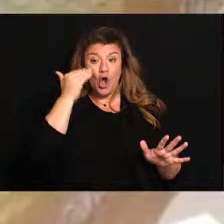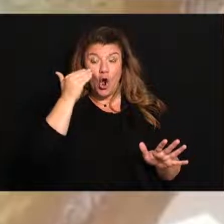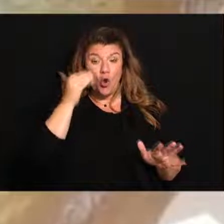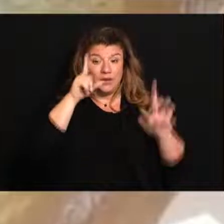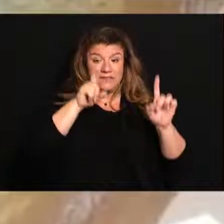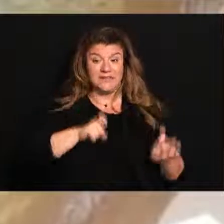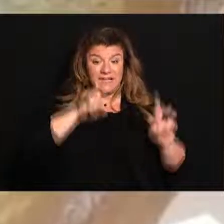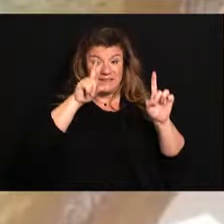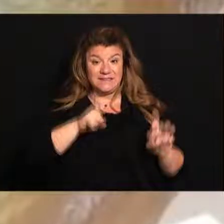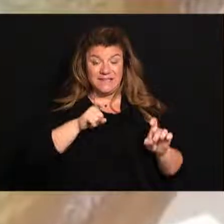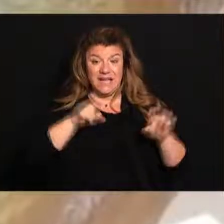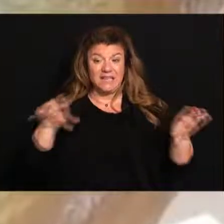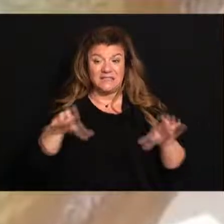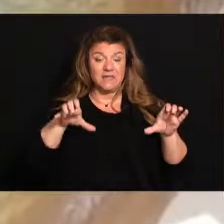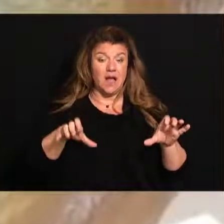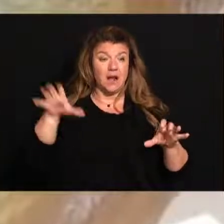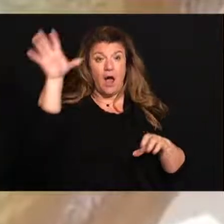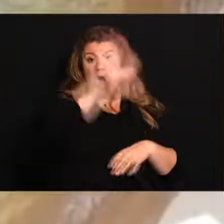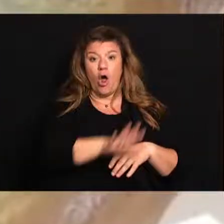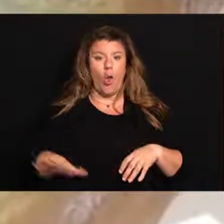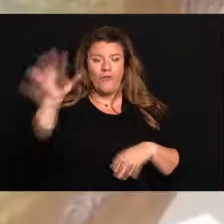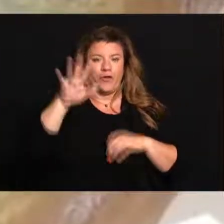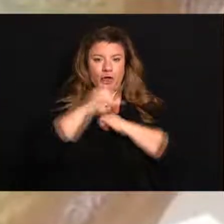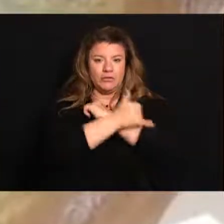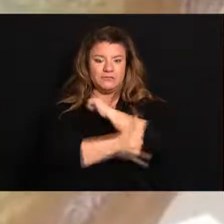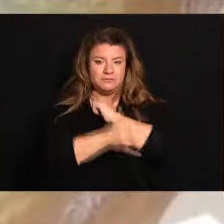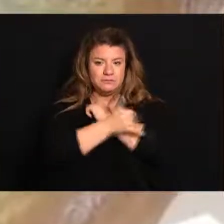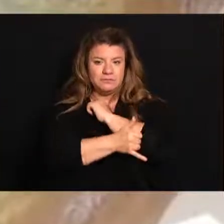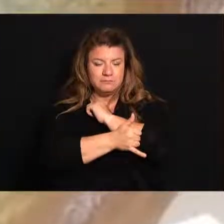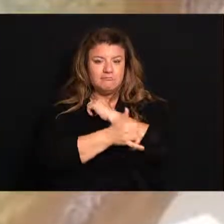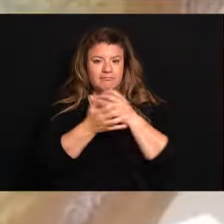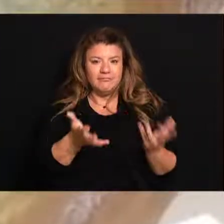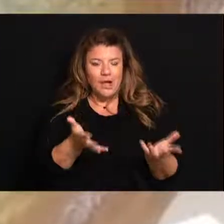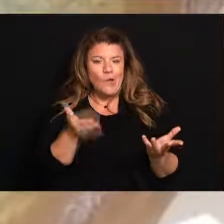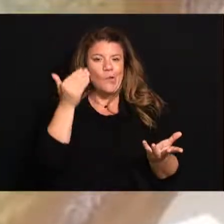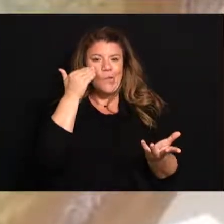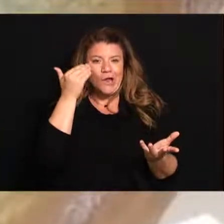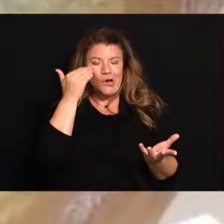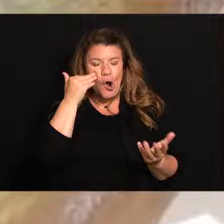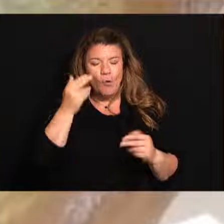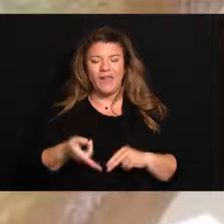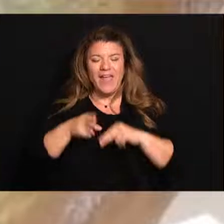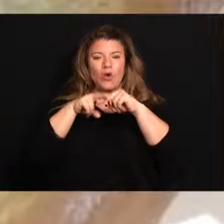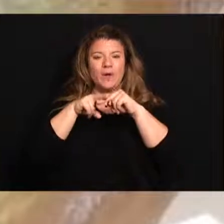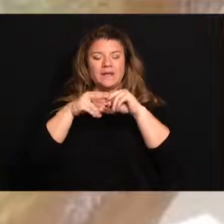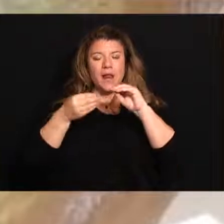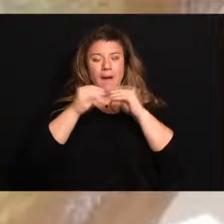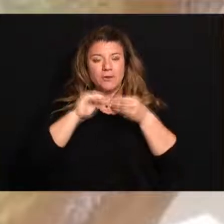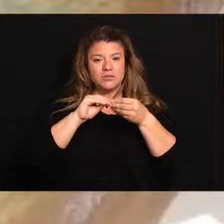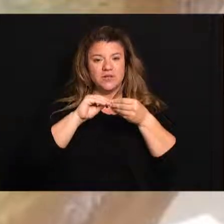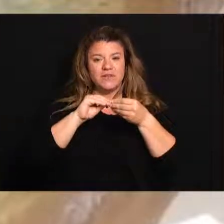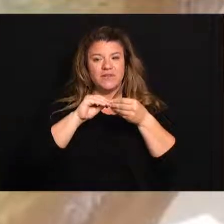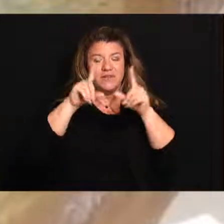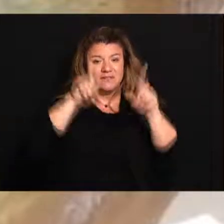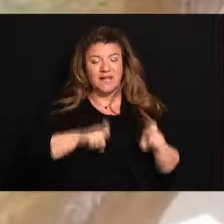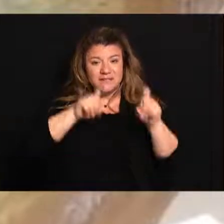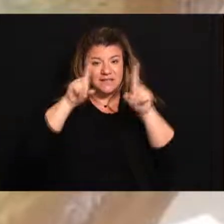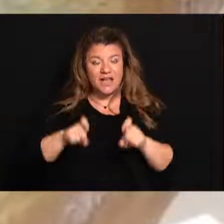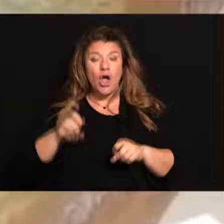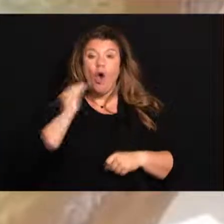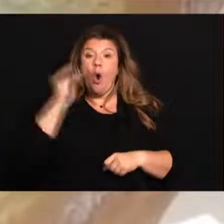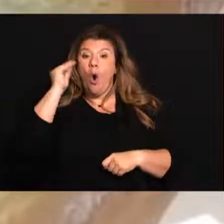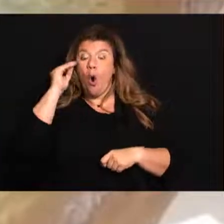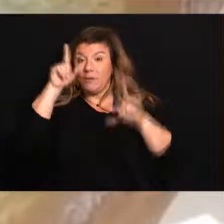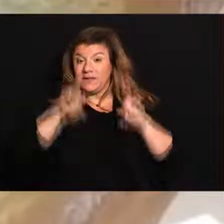is down around the country, and particularly we know with the increasing numbers of home